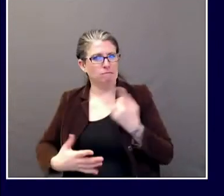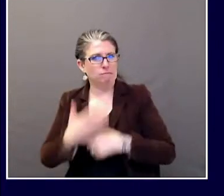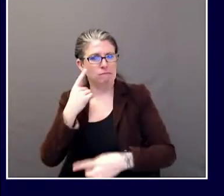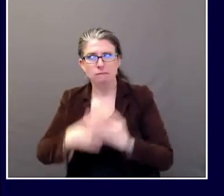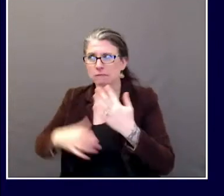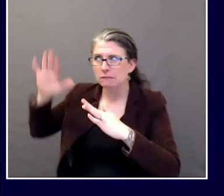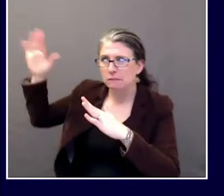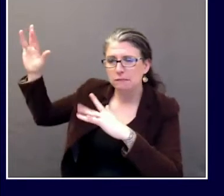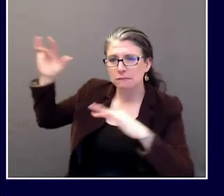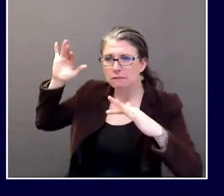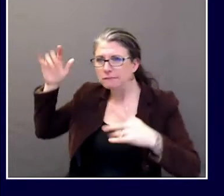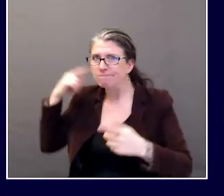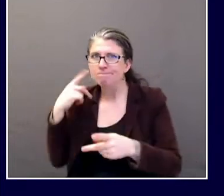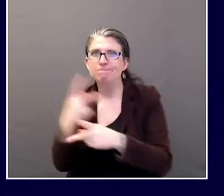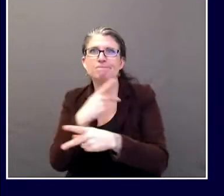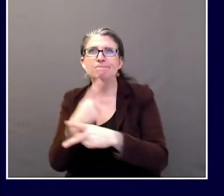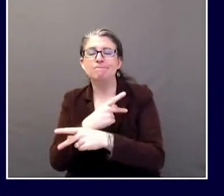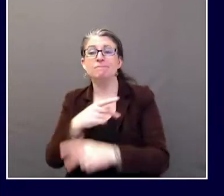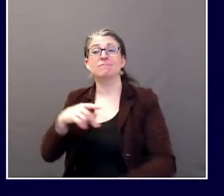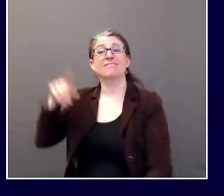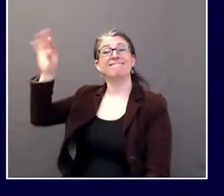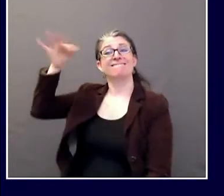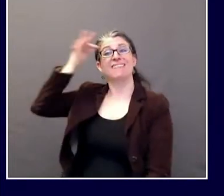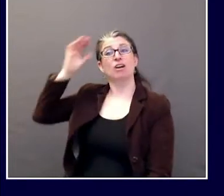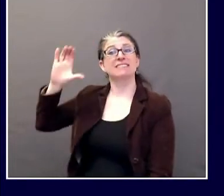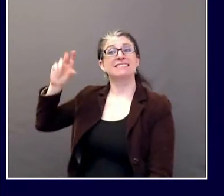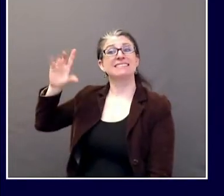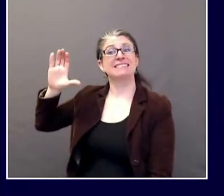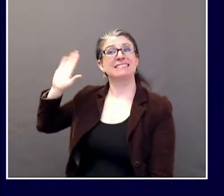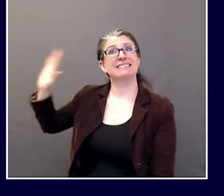at the US CDC, they are looking at that and